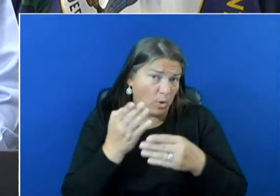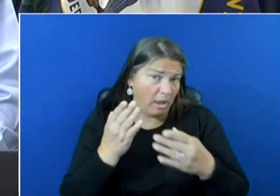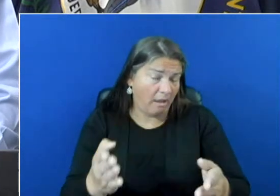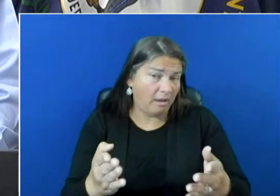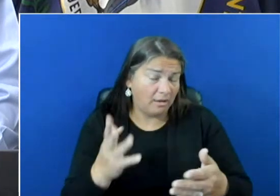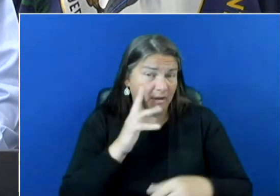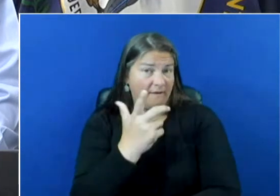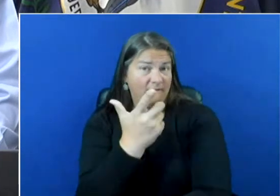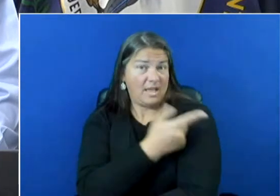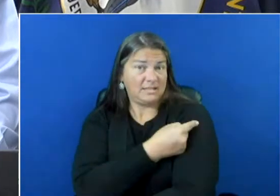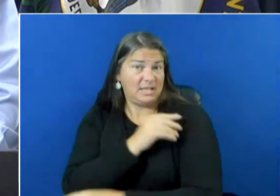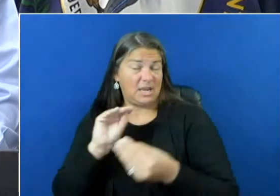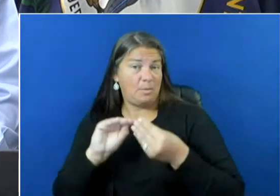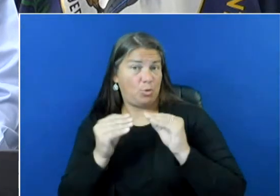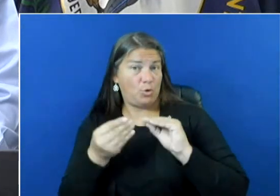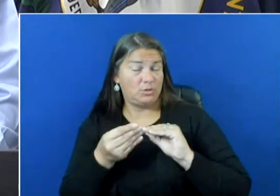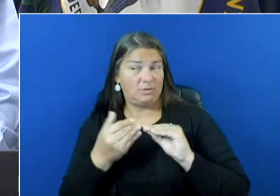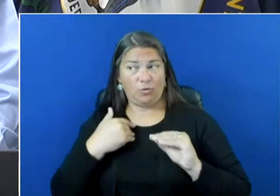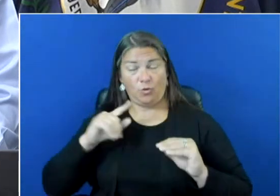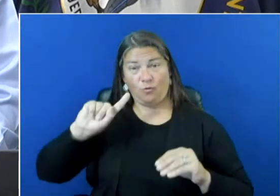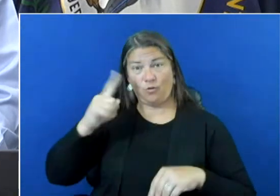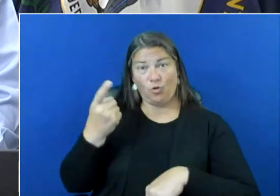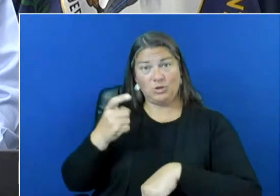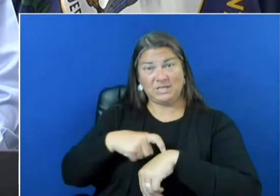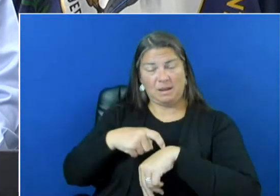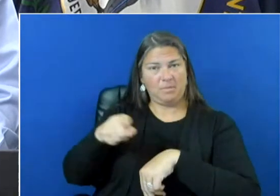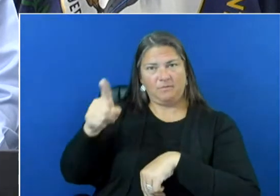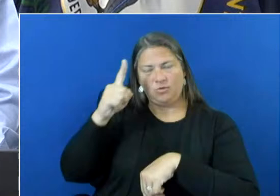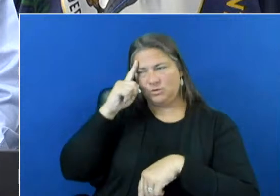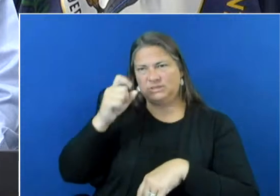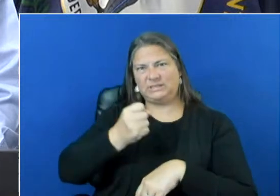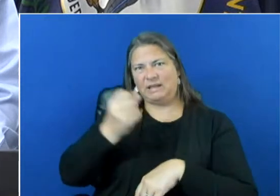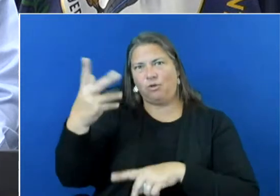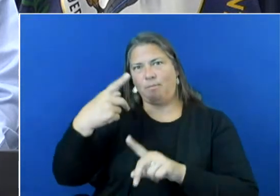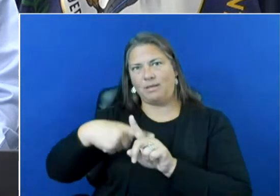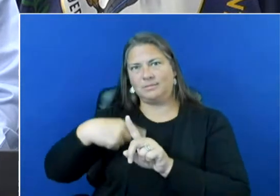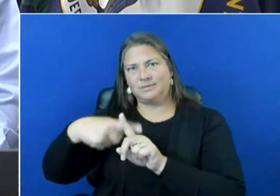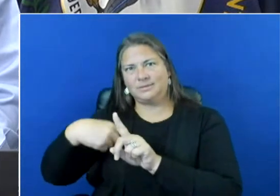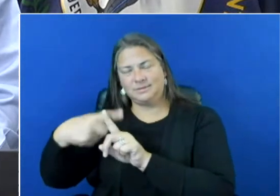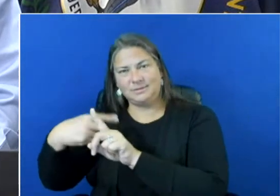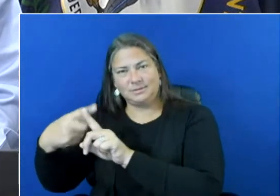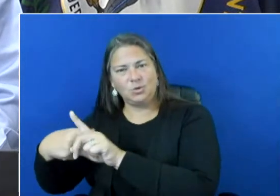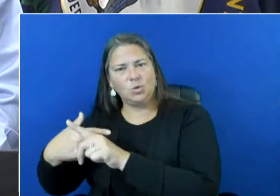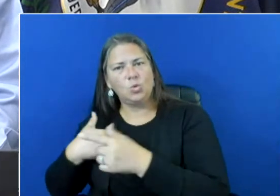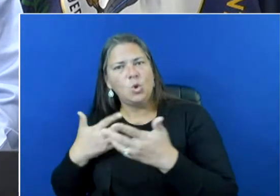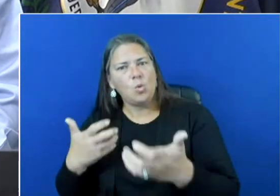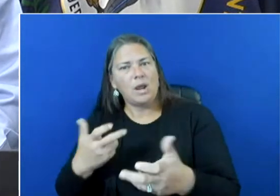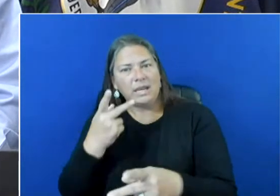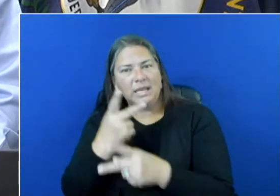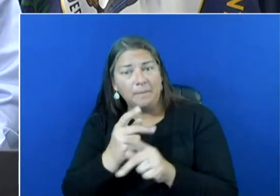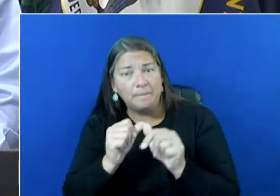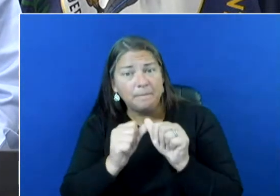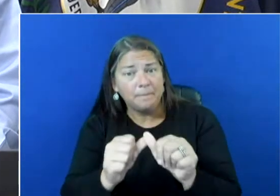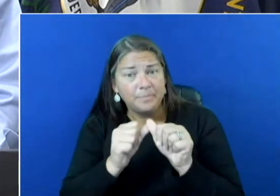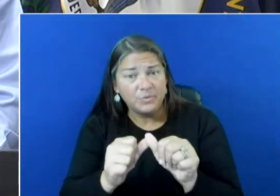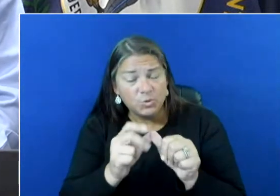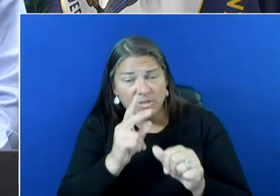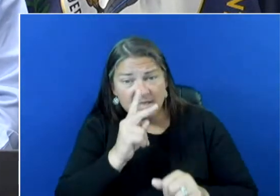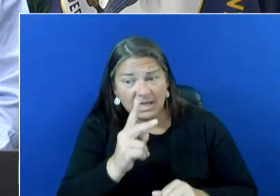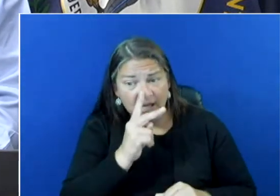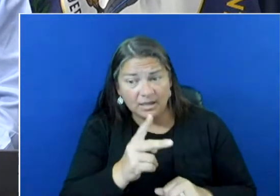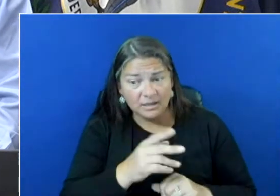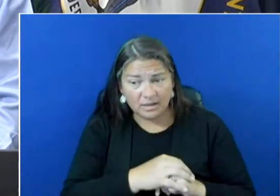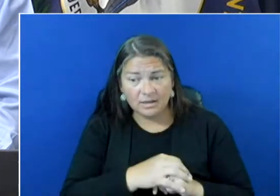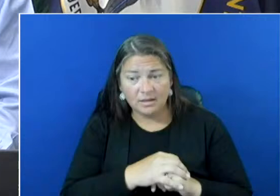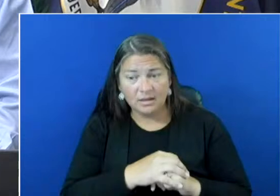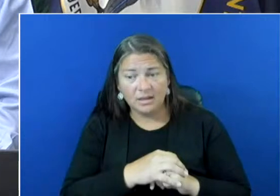first time in several months. So we want to continue to see that. And again,